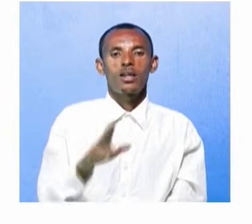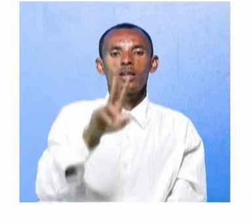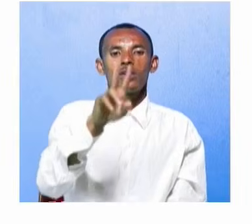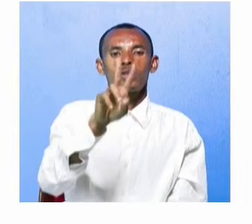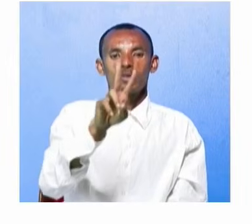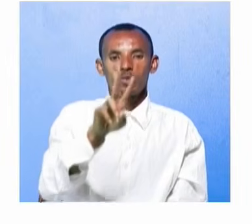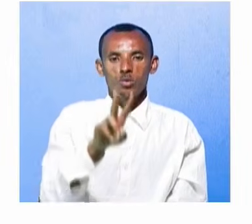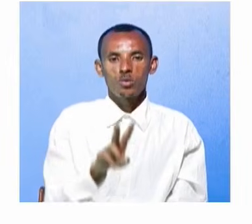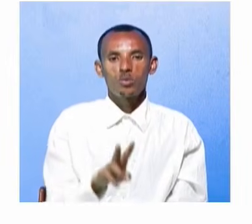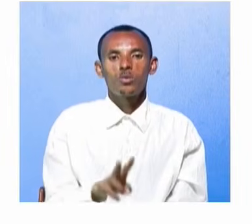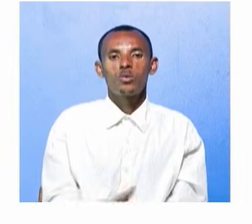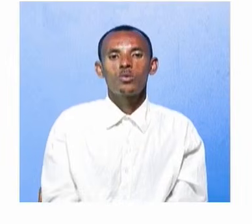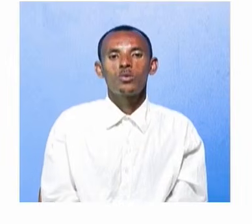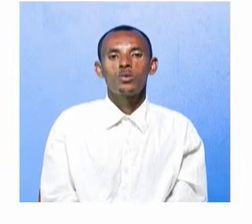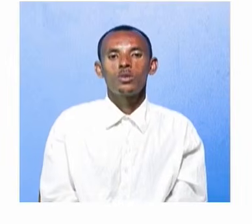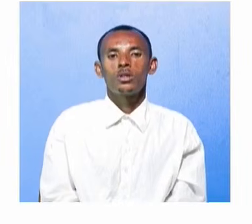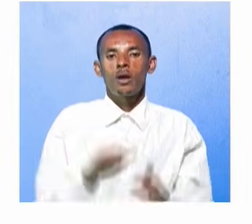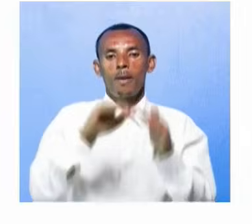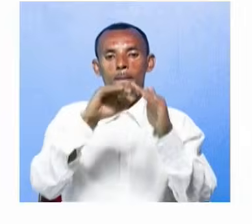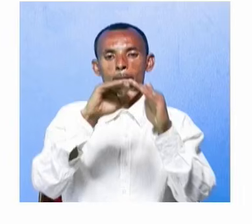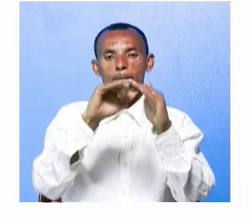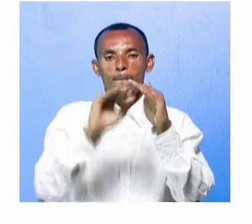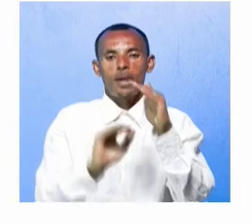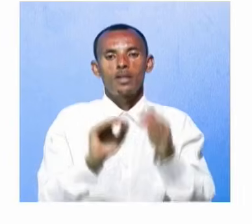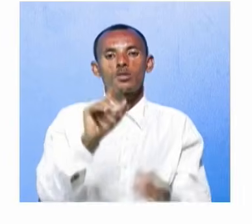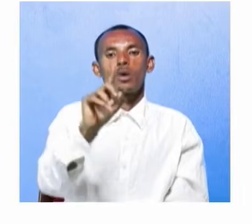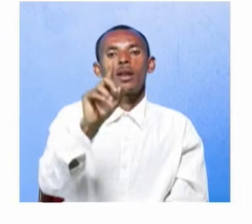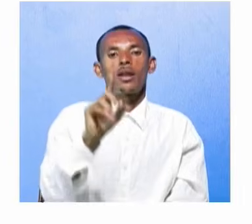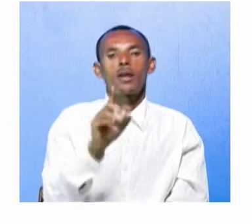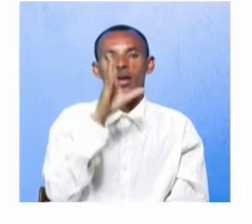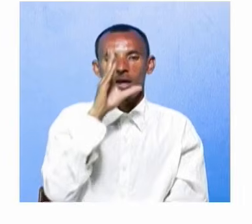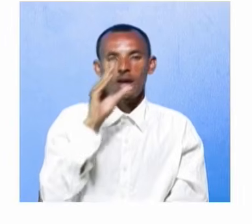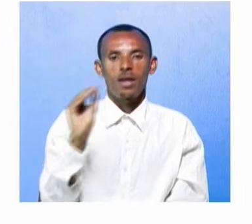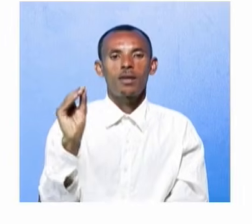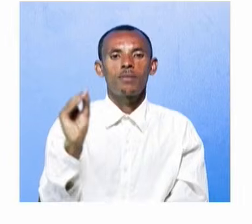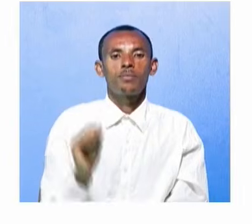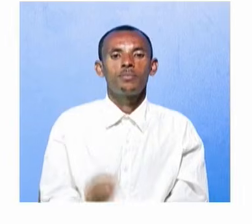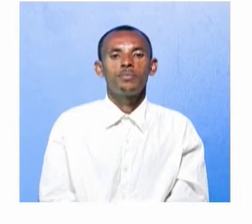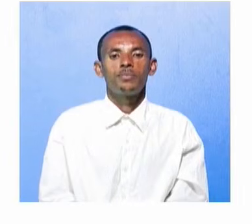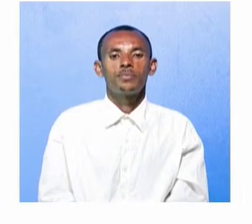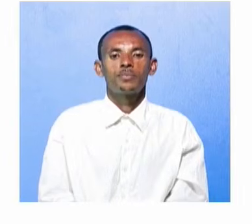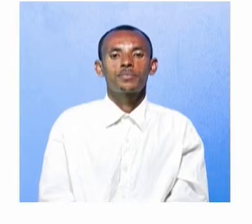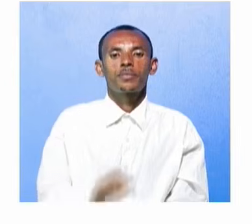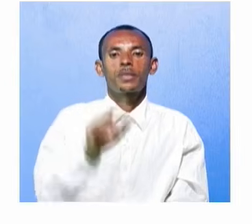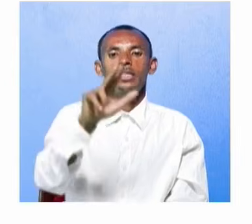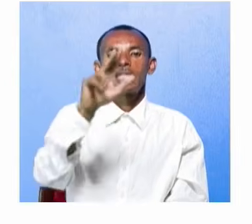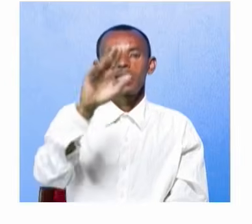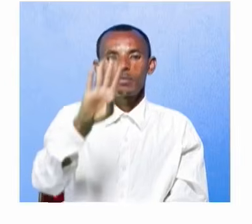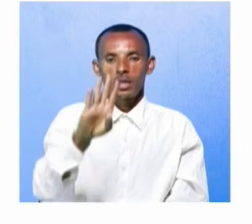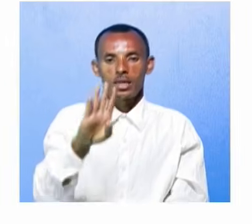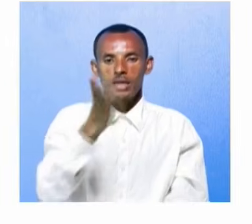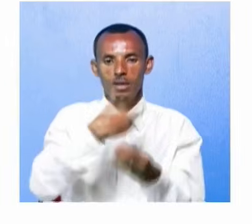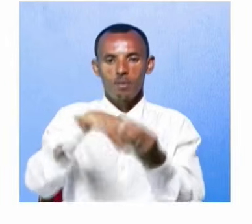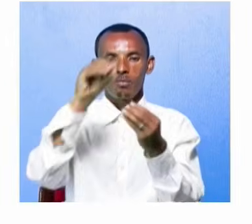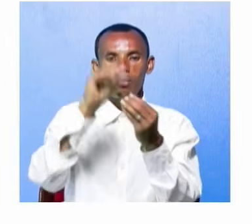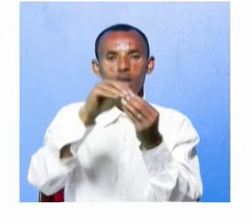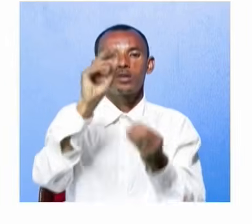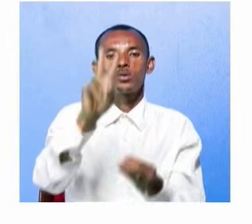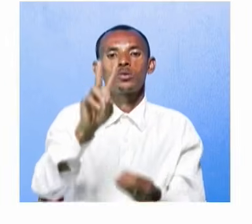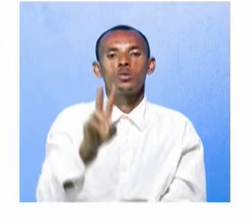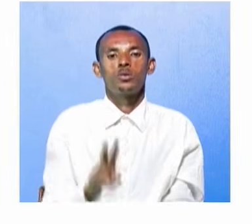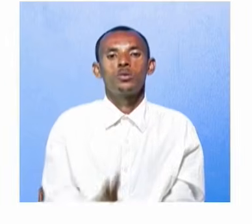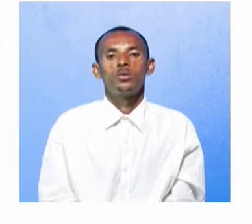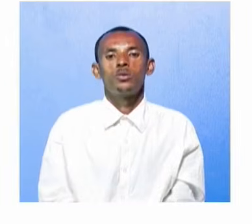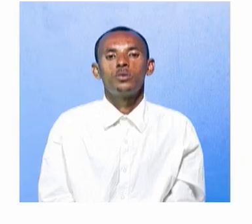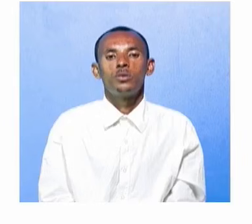2A minus 1 and 3B plus 2, and this